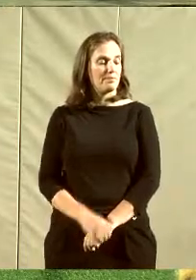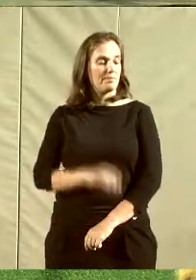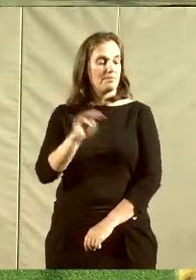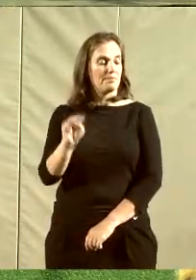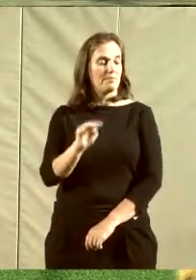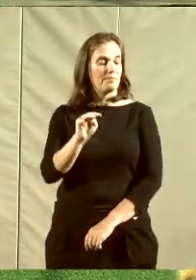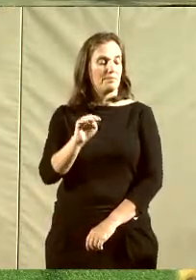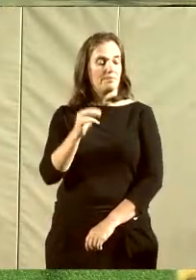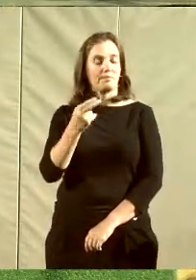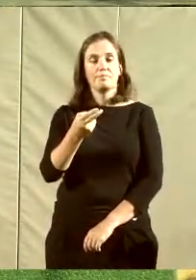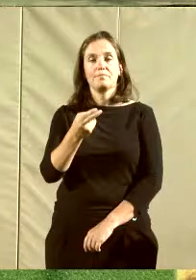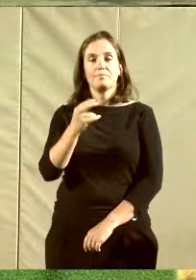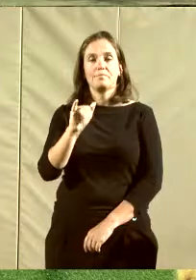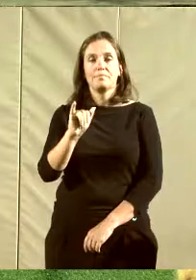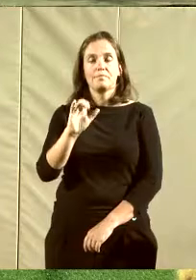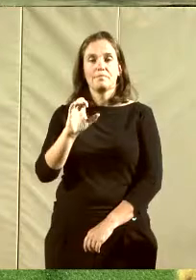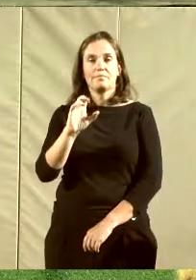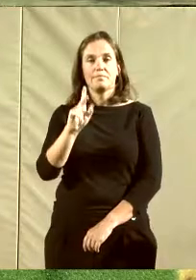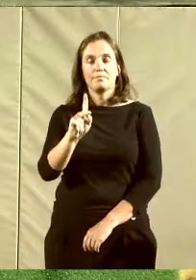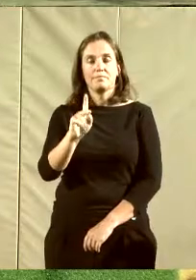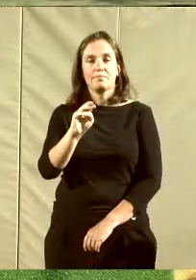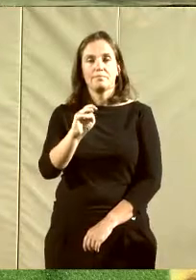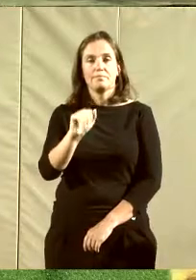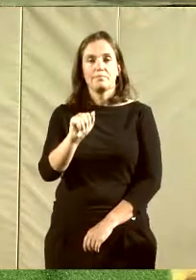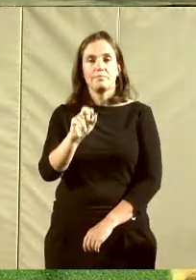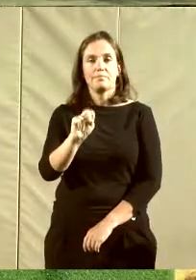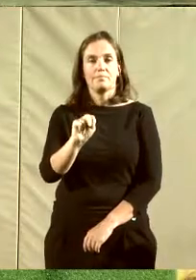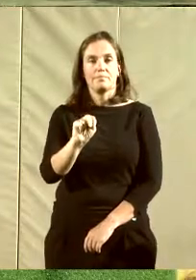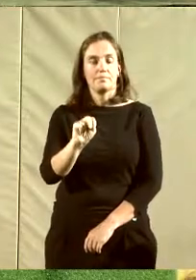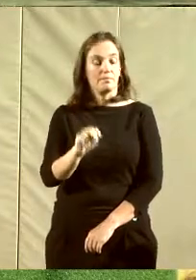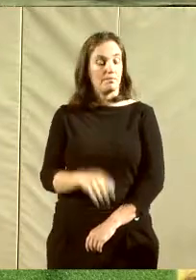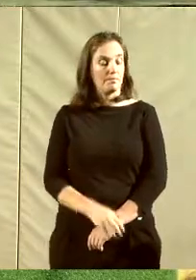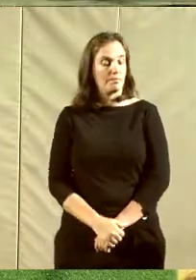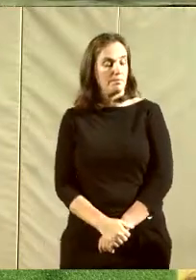Mackenzie Day Hickman.